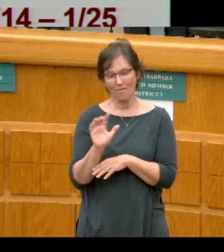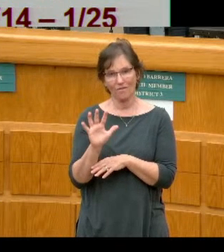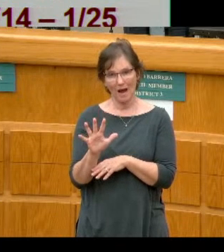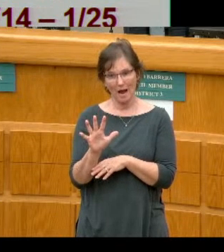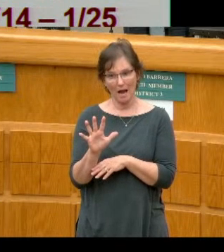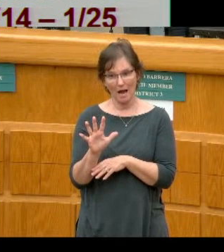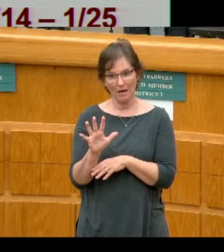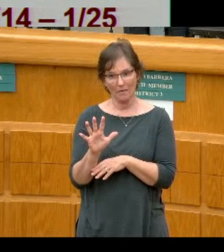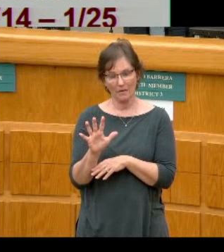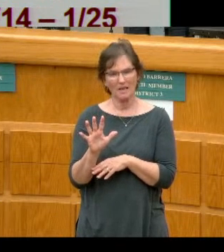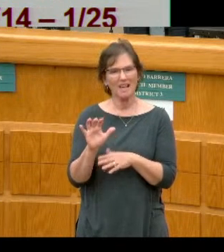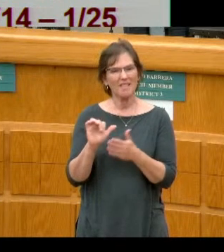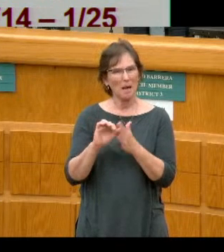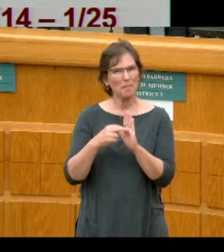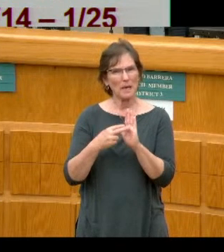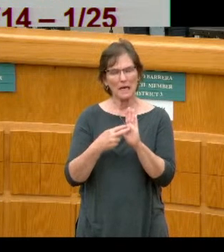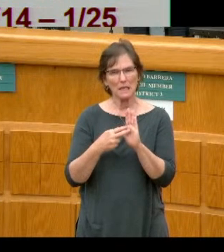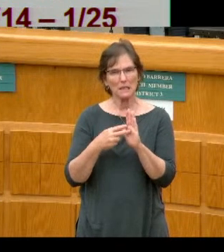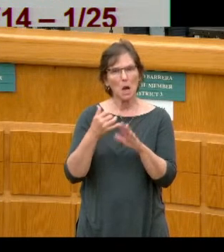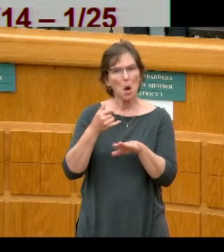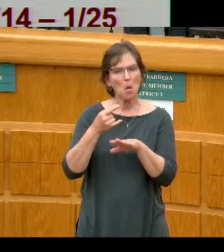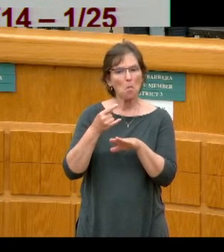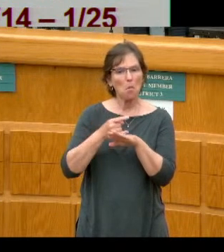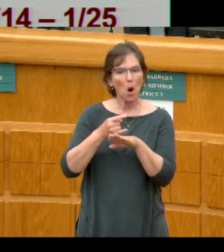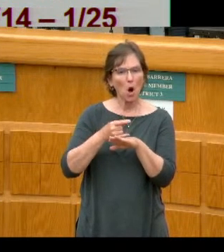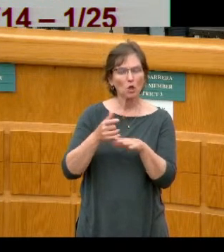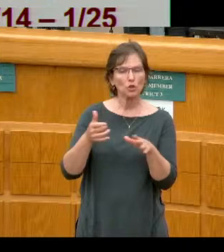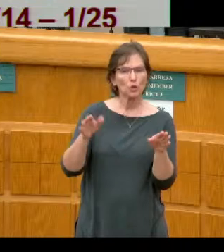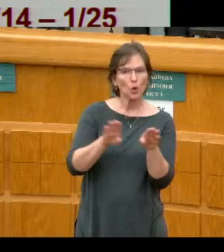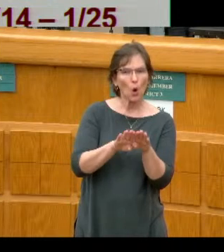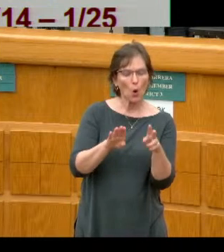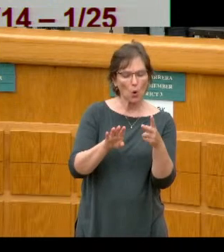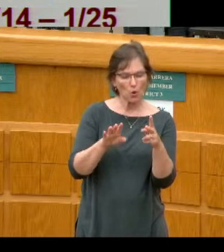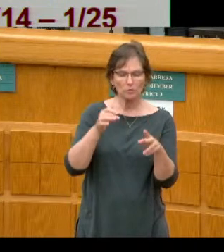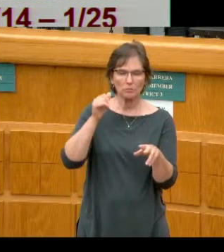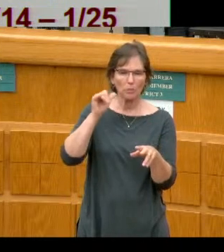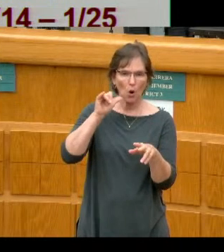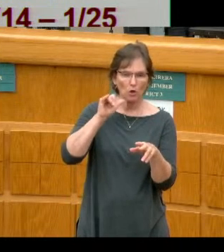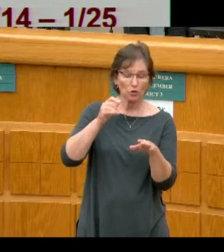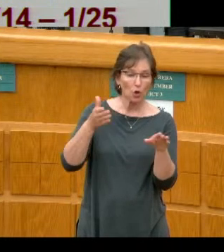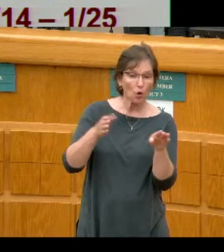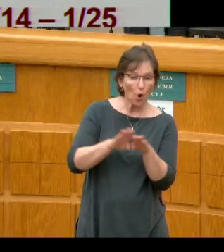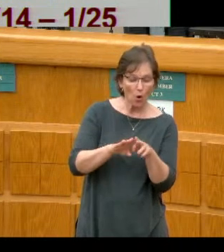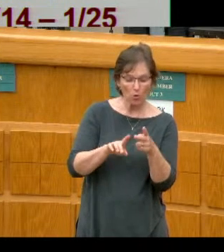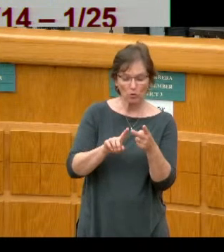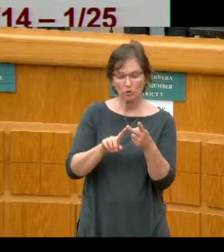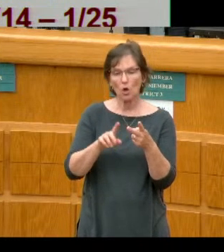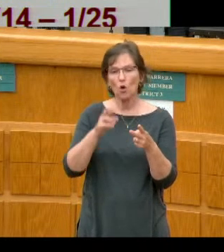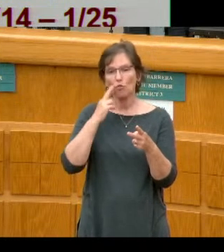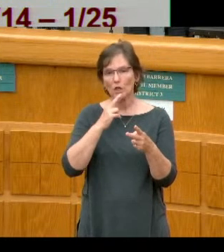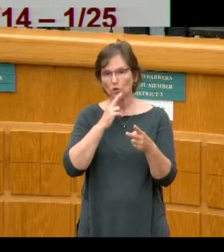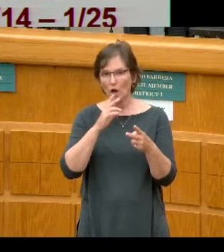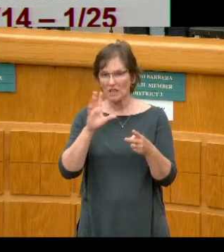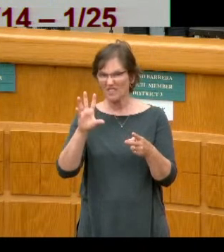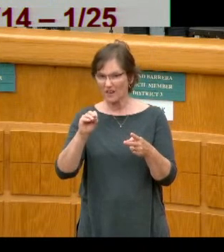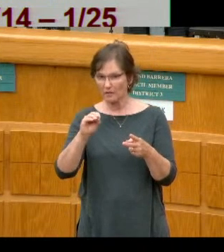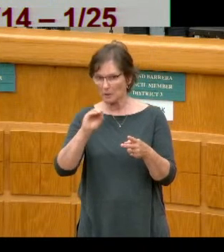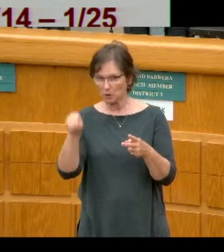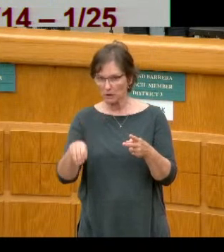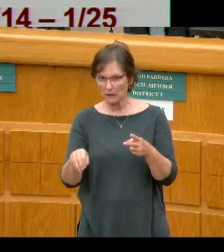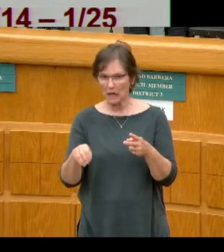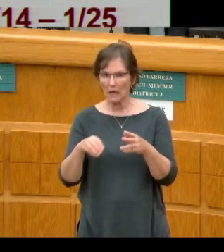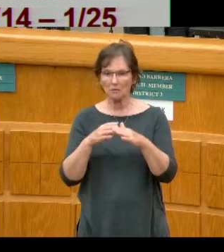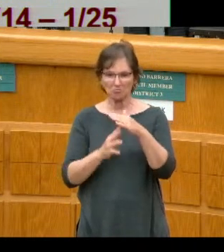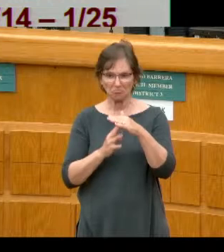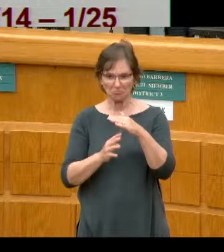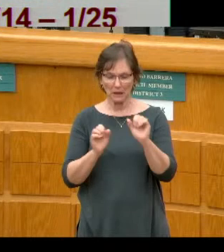what we're projecting right now based upon that transmission rate of 1.8, if everything just carries forward the way that it has